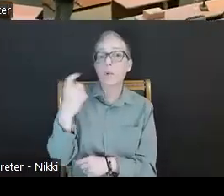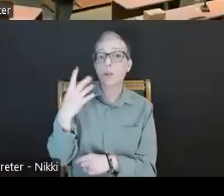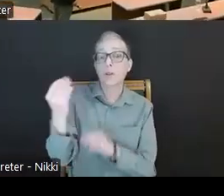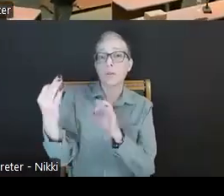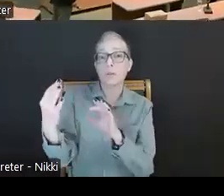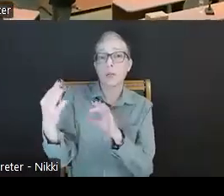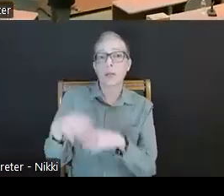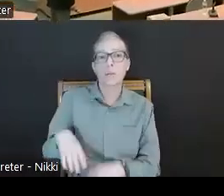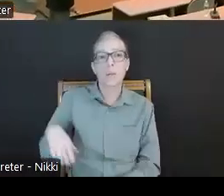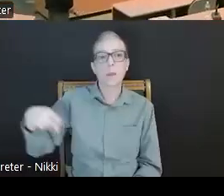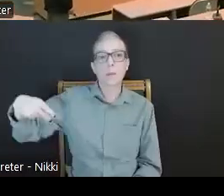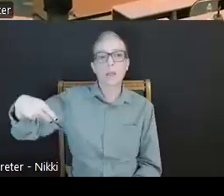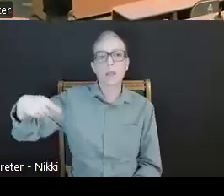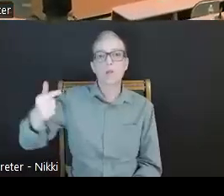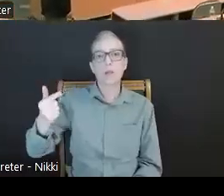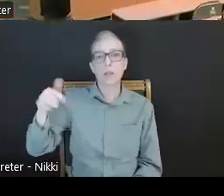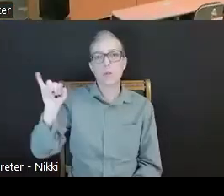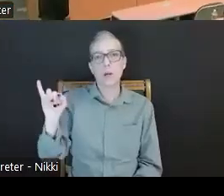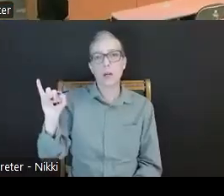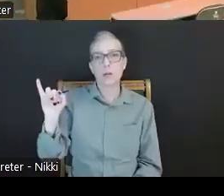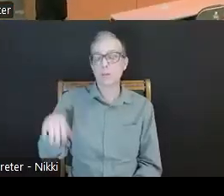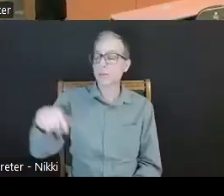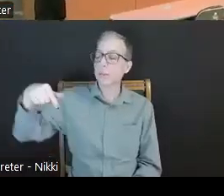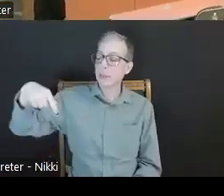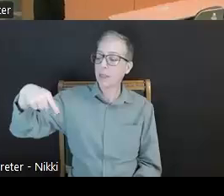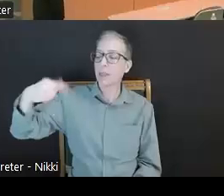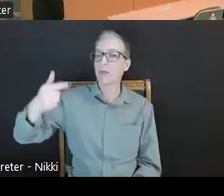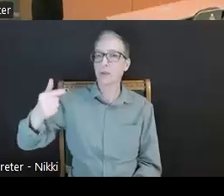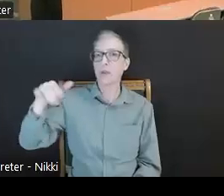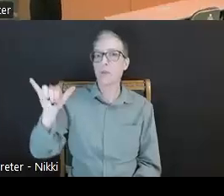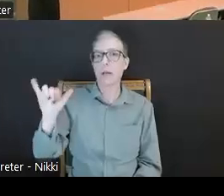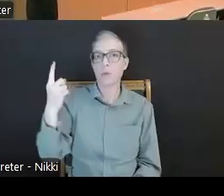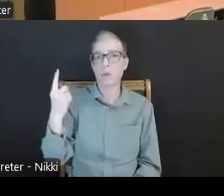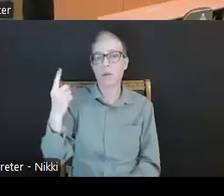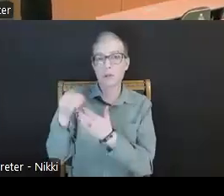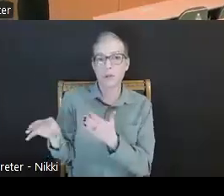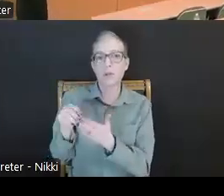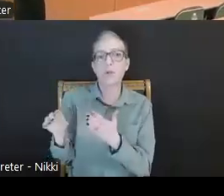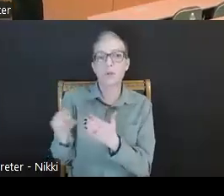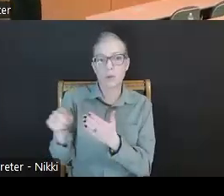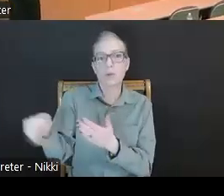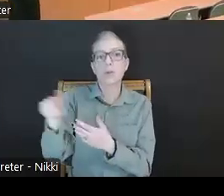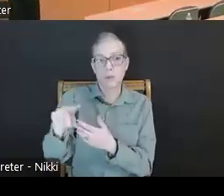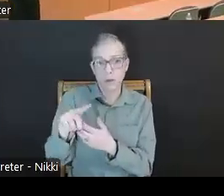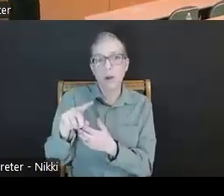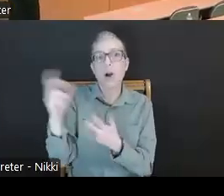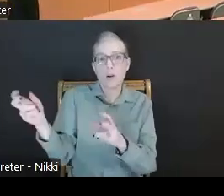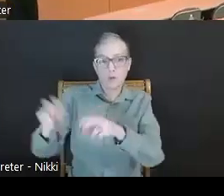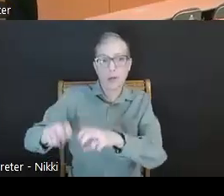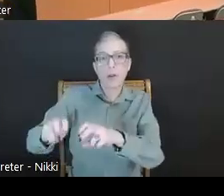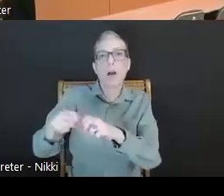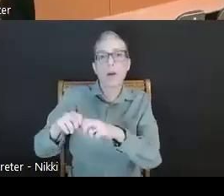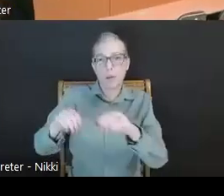crisis team, and that is a very valuable experience, and we've had, I think, great feedback from the PGY1 class. The main